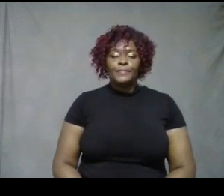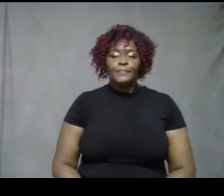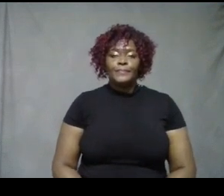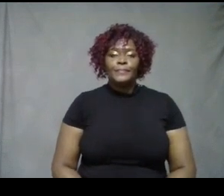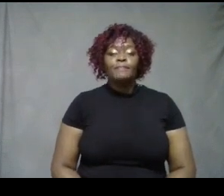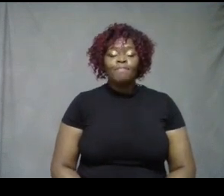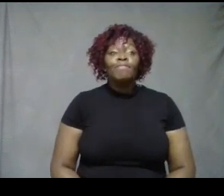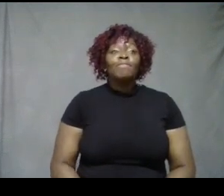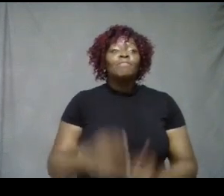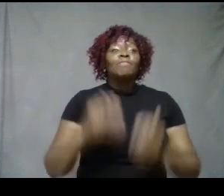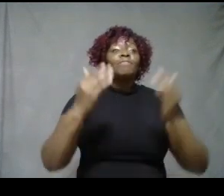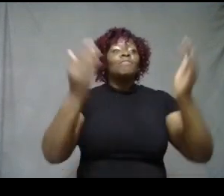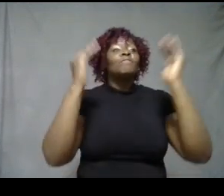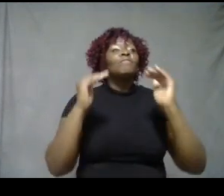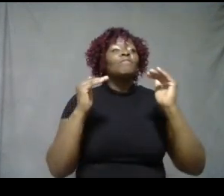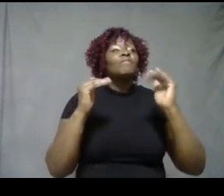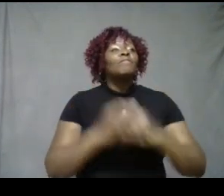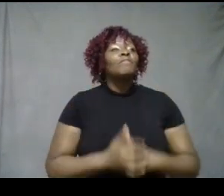All right, next speaker.